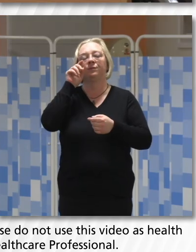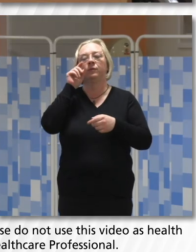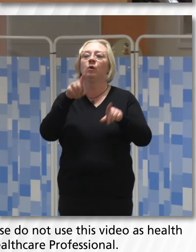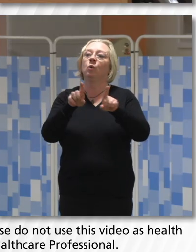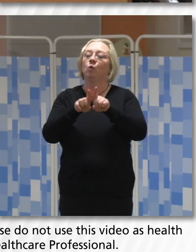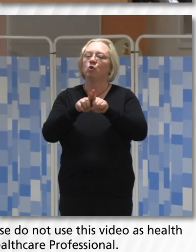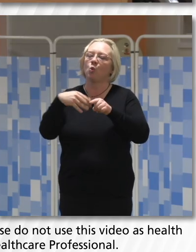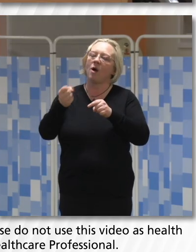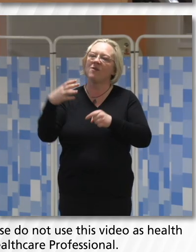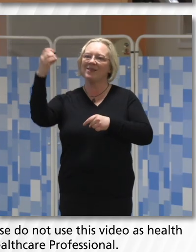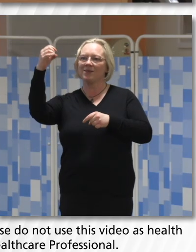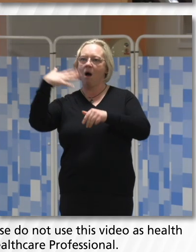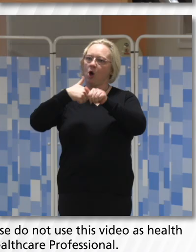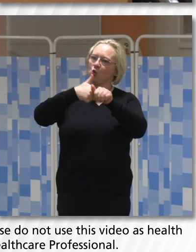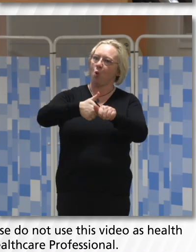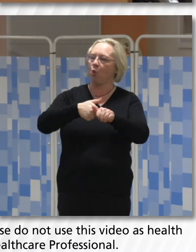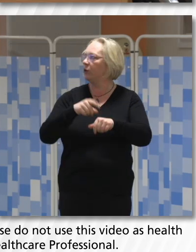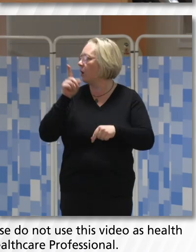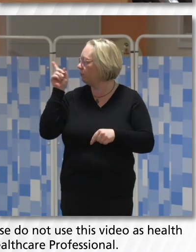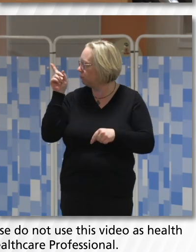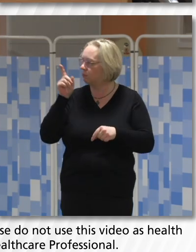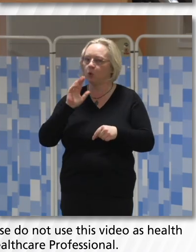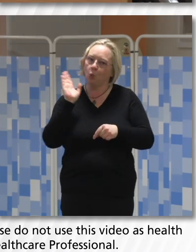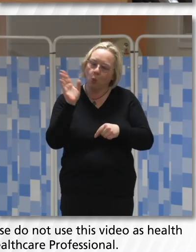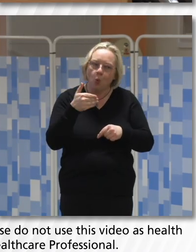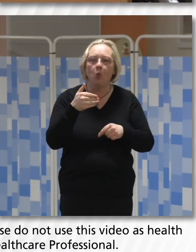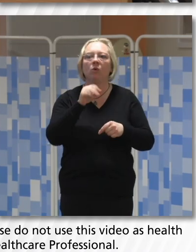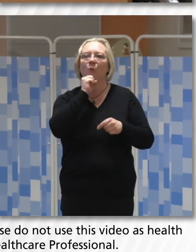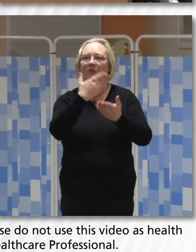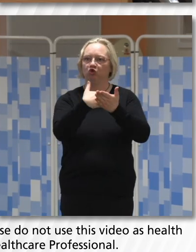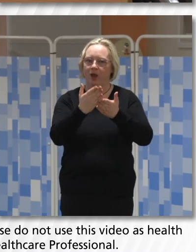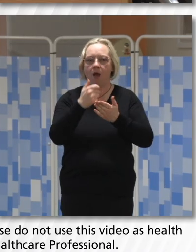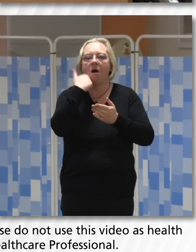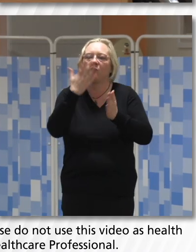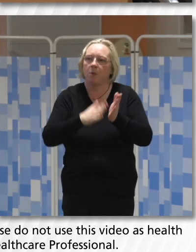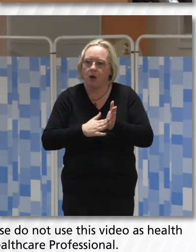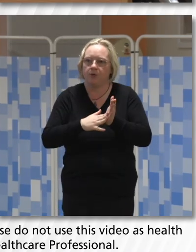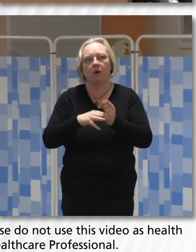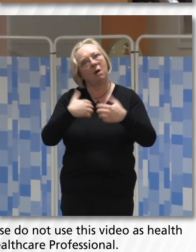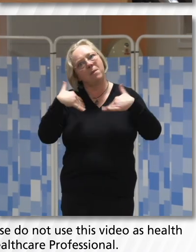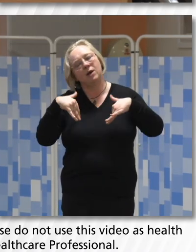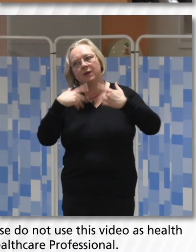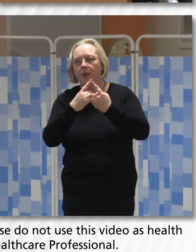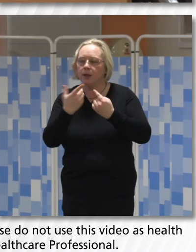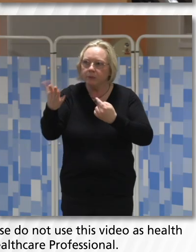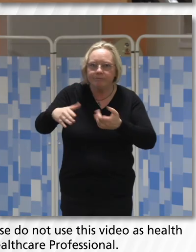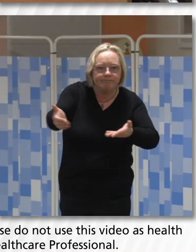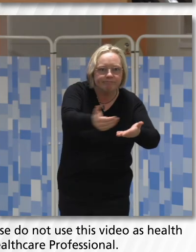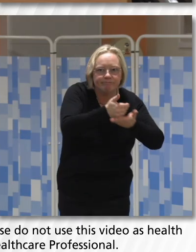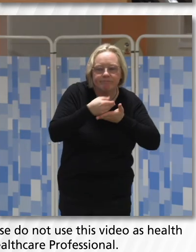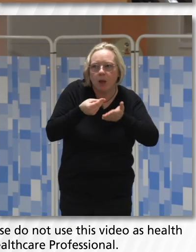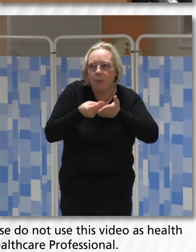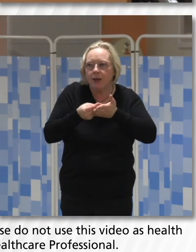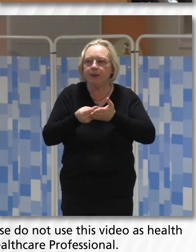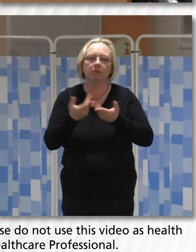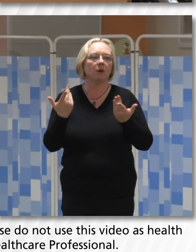every month we share all the supporters that we've been fundraising for us in that month and some of the amazing things that they've done. So that can we get lots